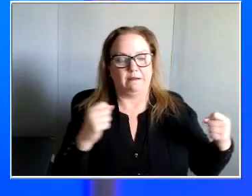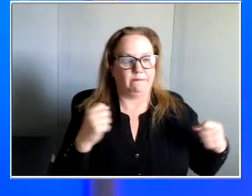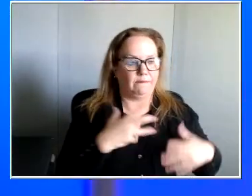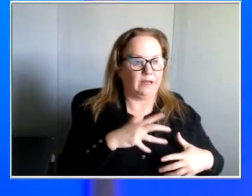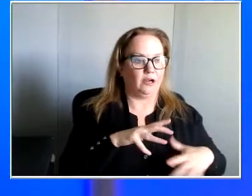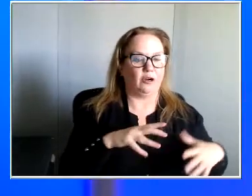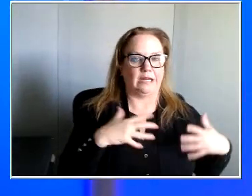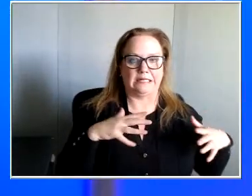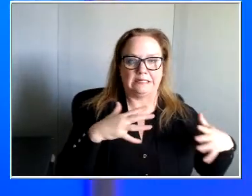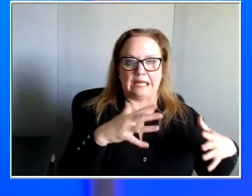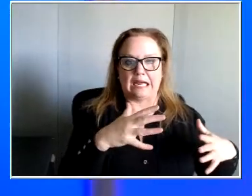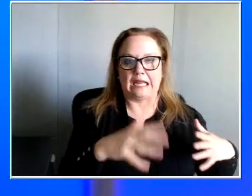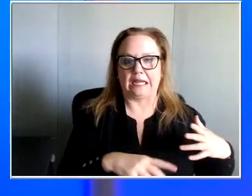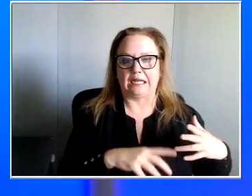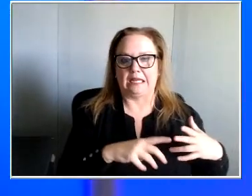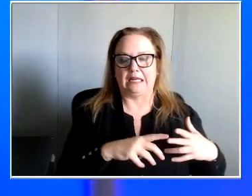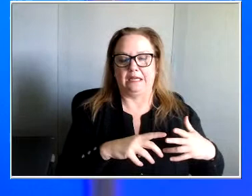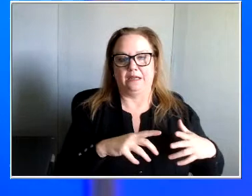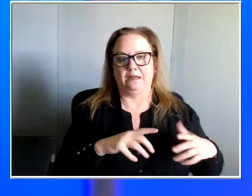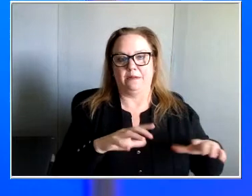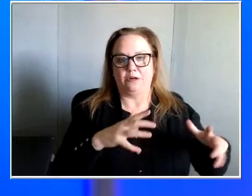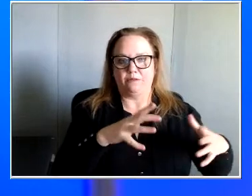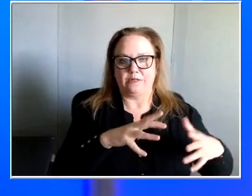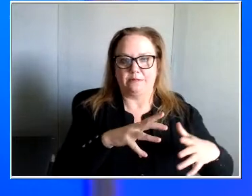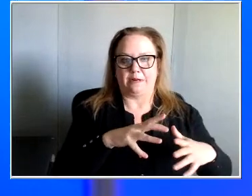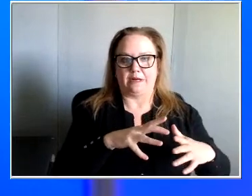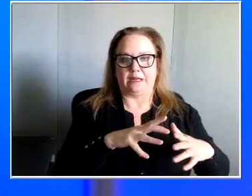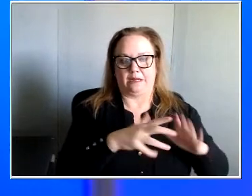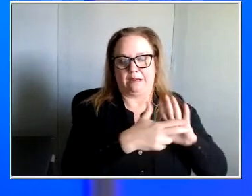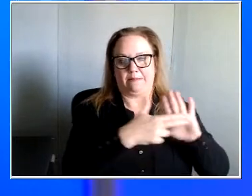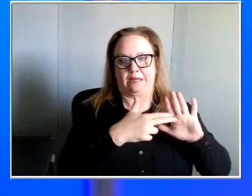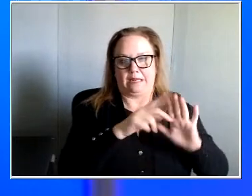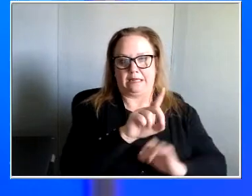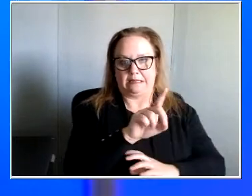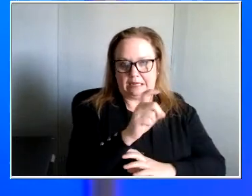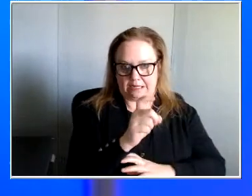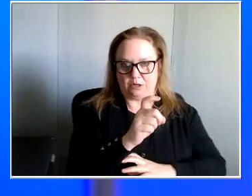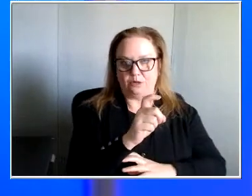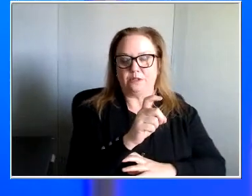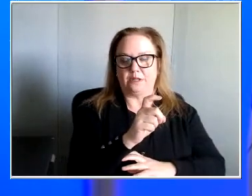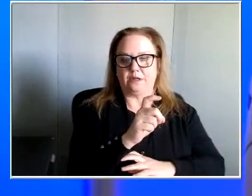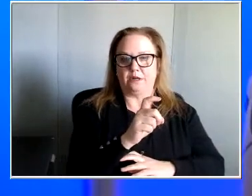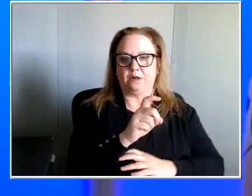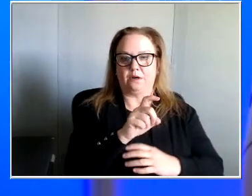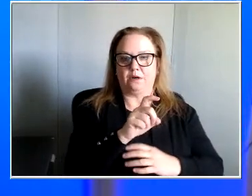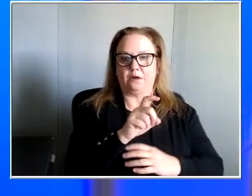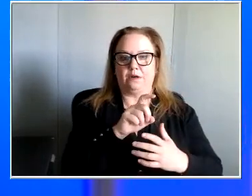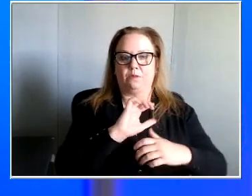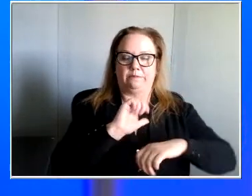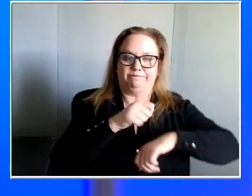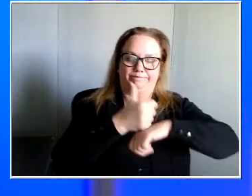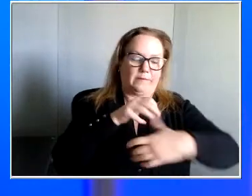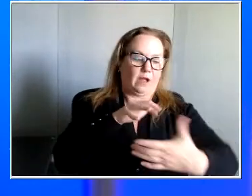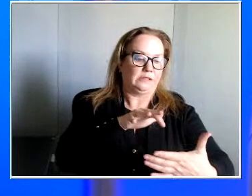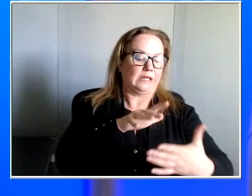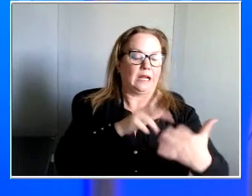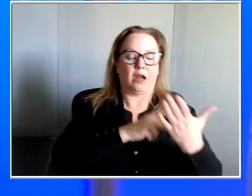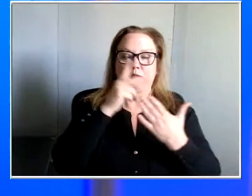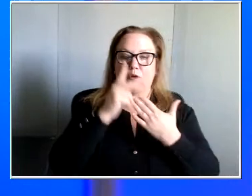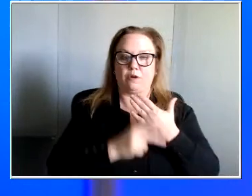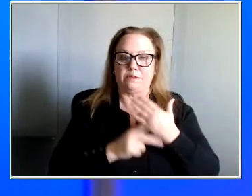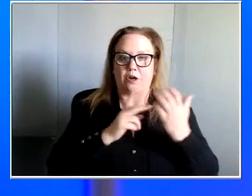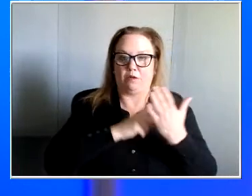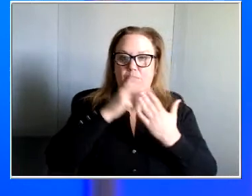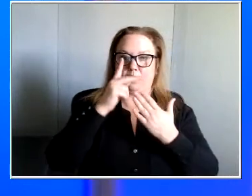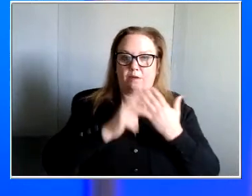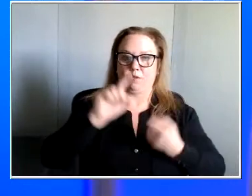anxiety and uncertainty after getting this significant diagnosis. And we have studied our programs, and we've seen that our programs